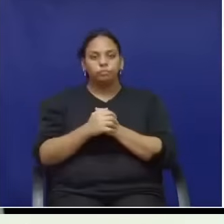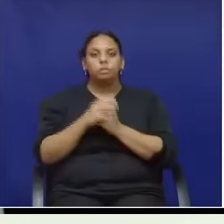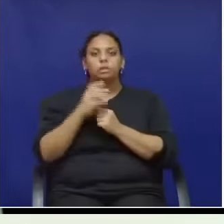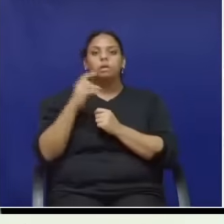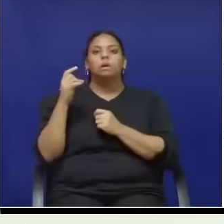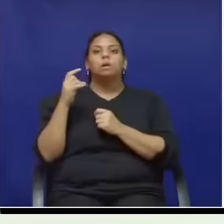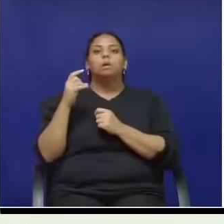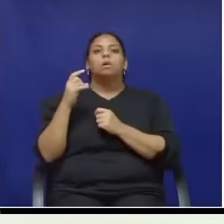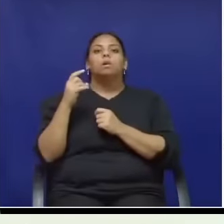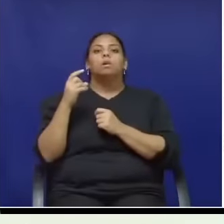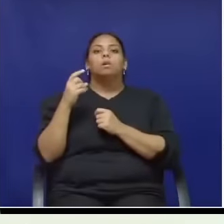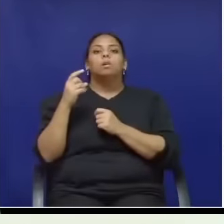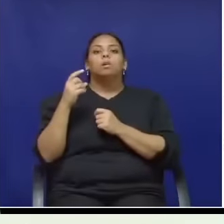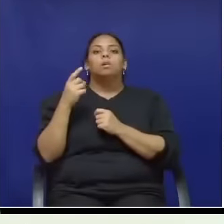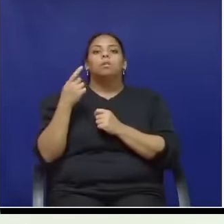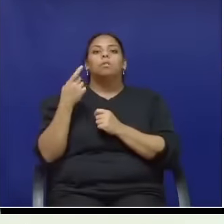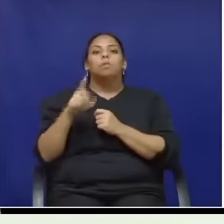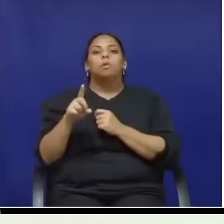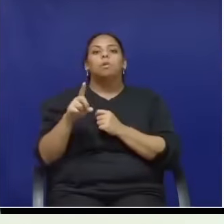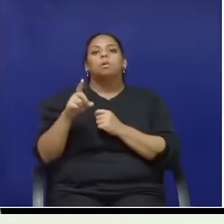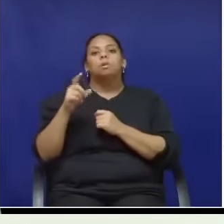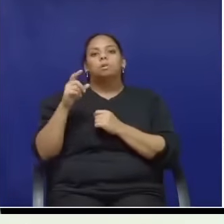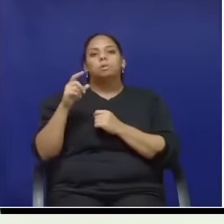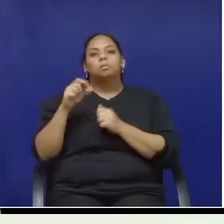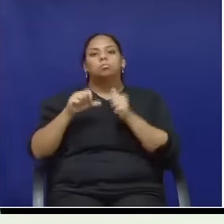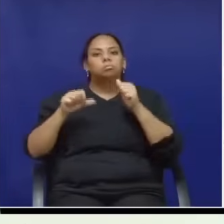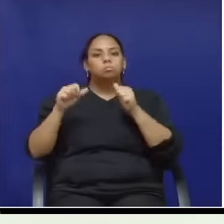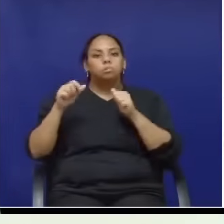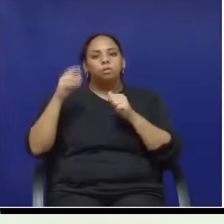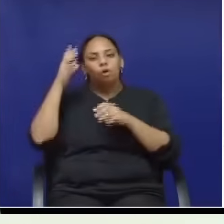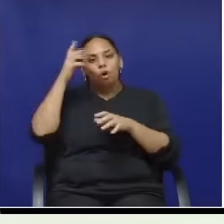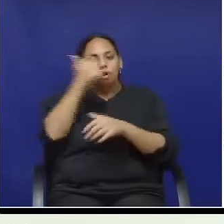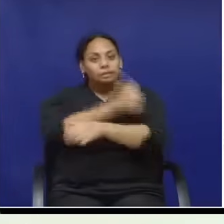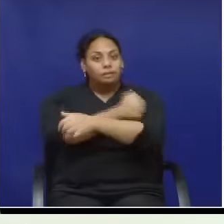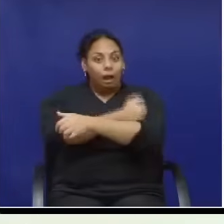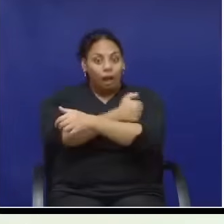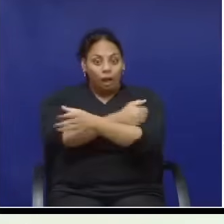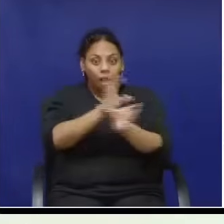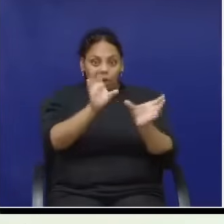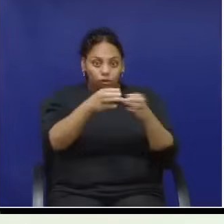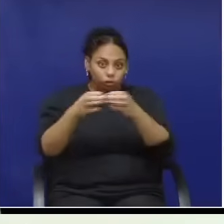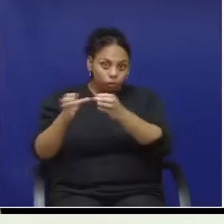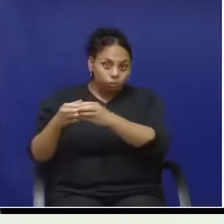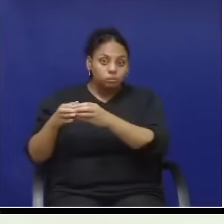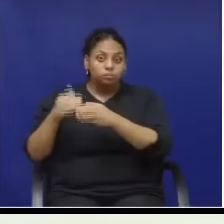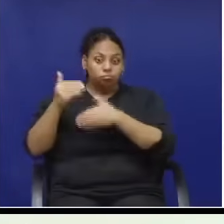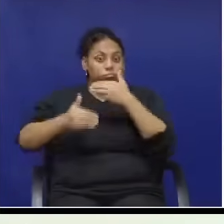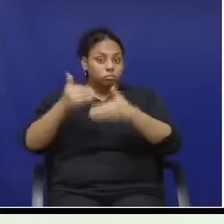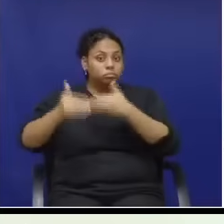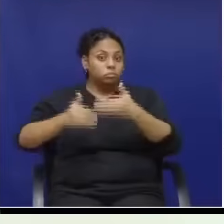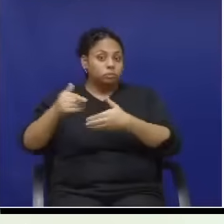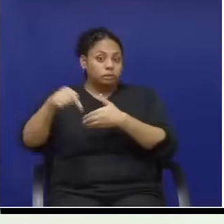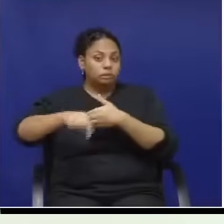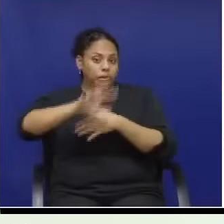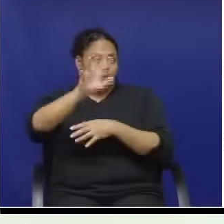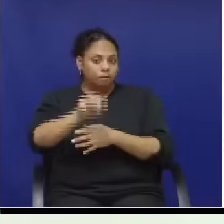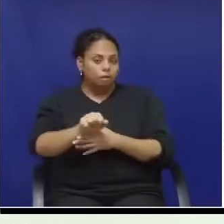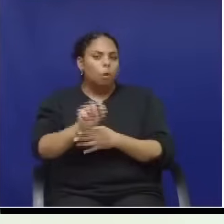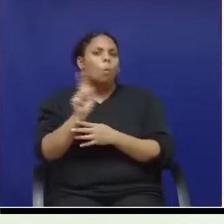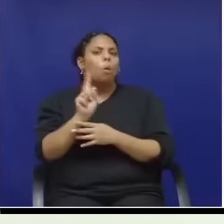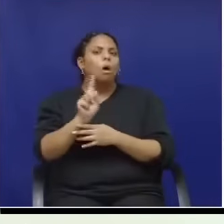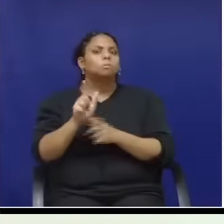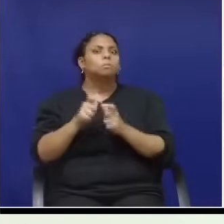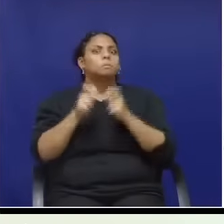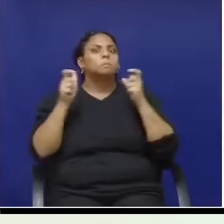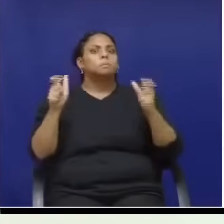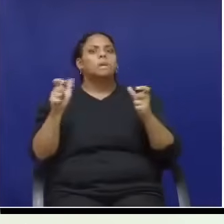of the increasing presence of sophisticated transnational drugs syndicates operating within South Africa, what specific measures is